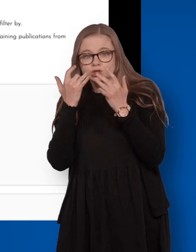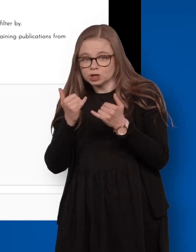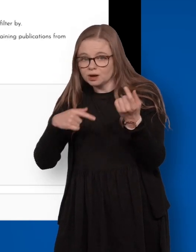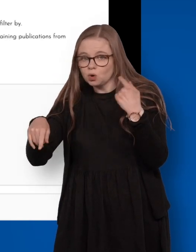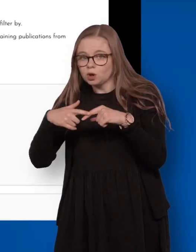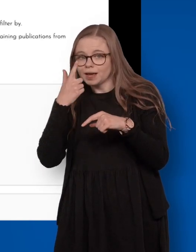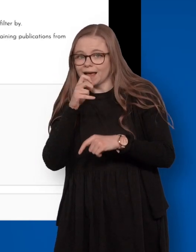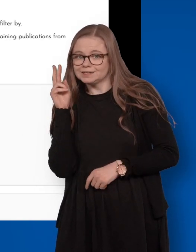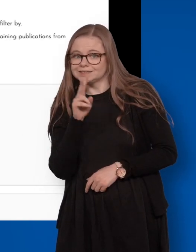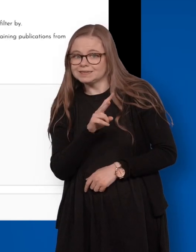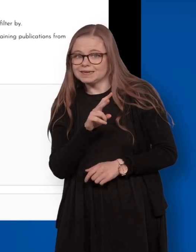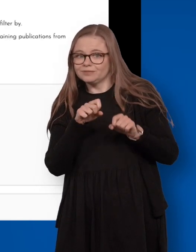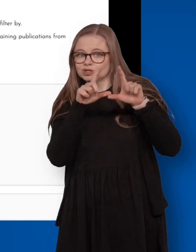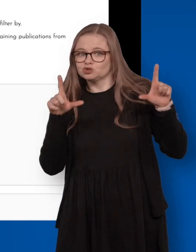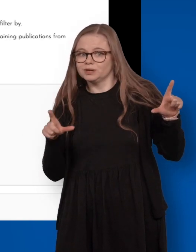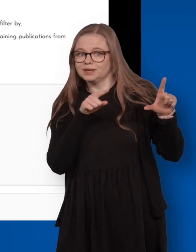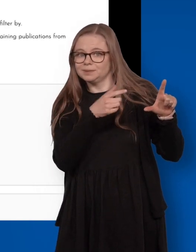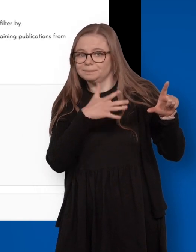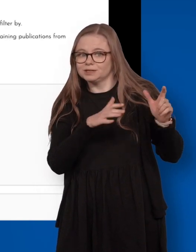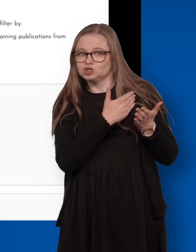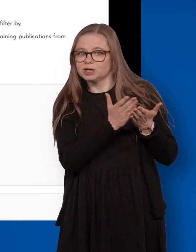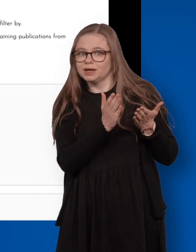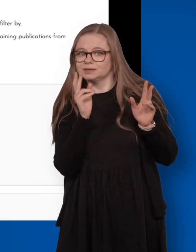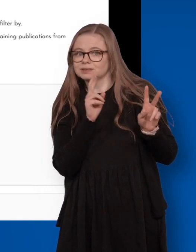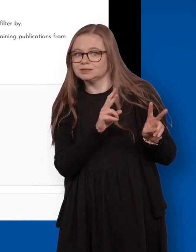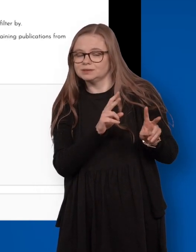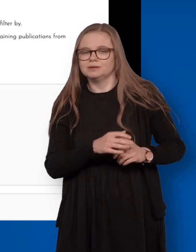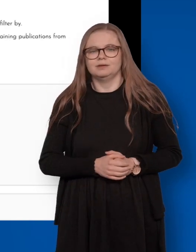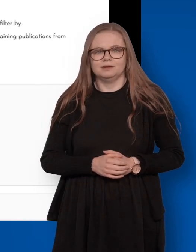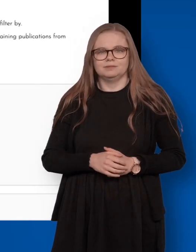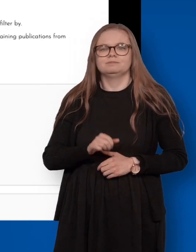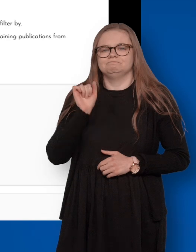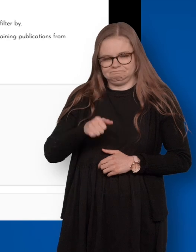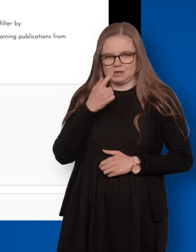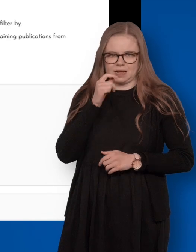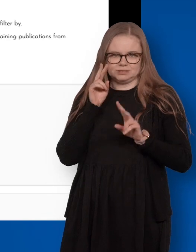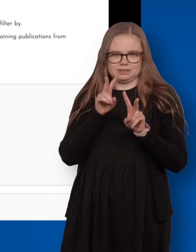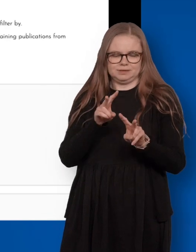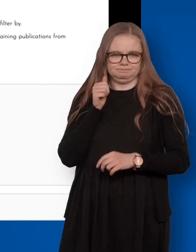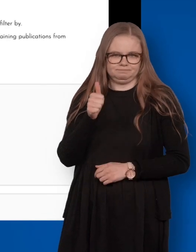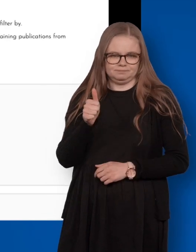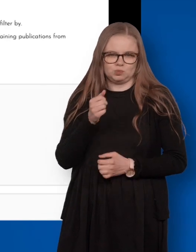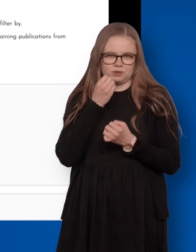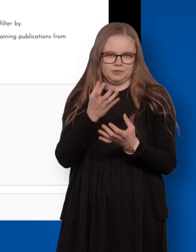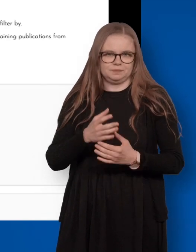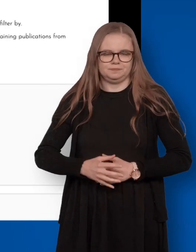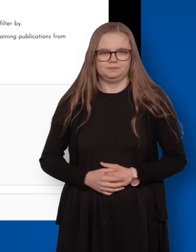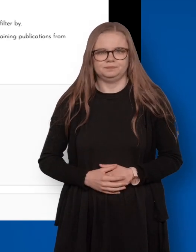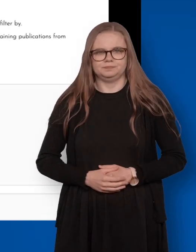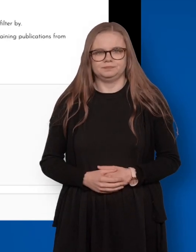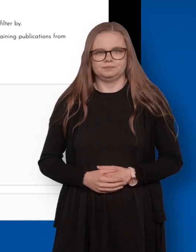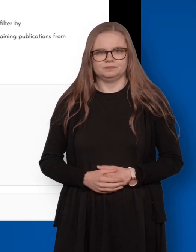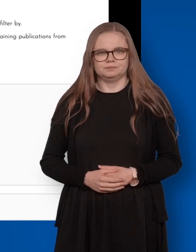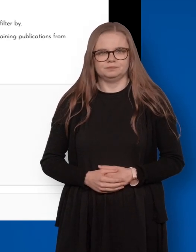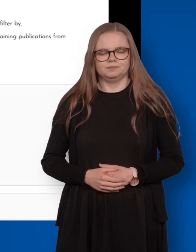the screen that I'm sharing? Yes, we can see them. Wonderful. Super, thanks so